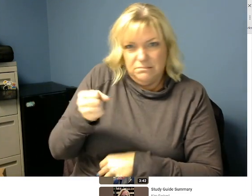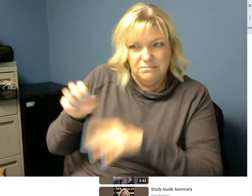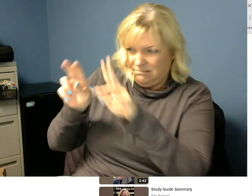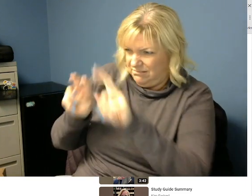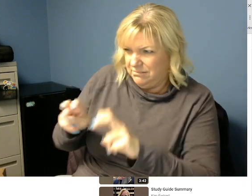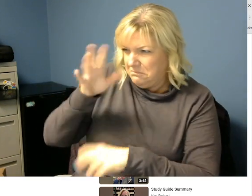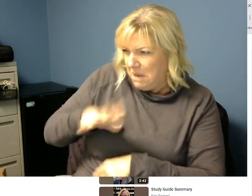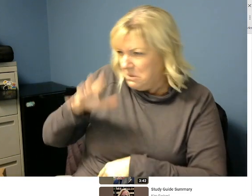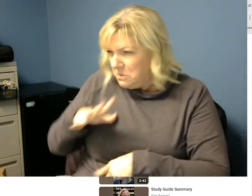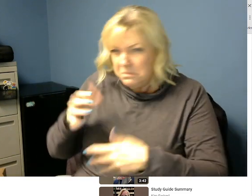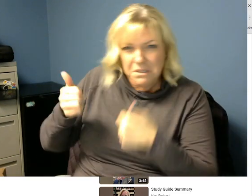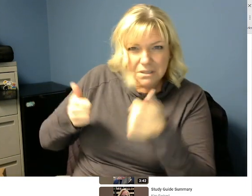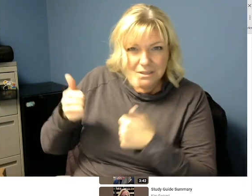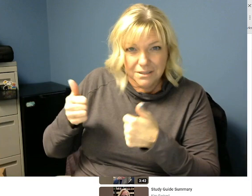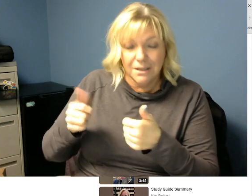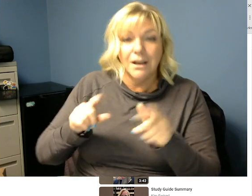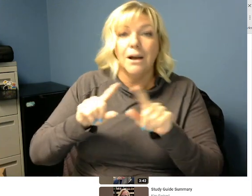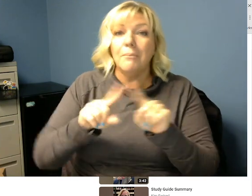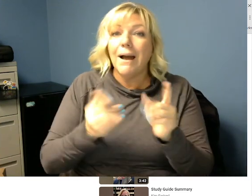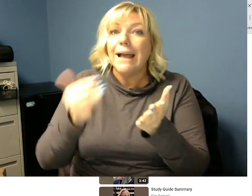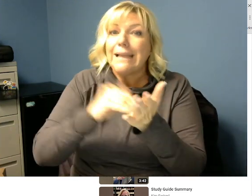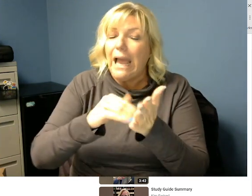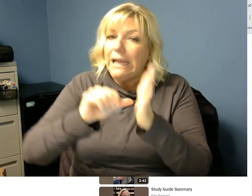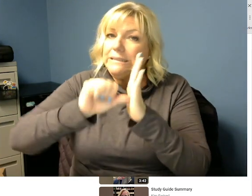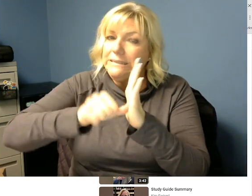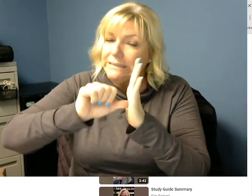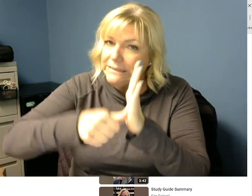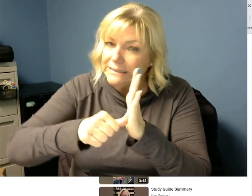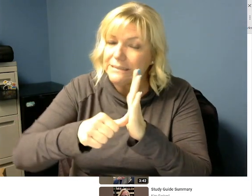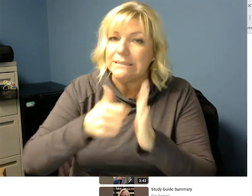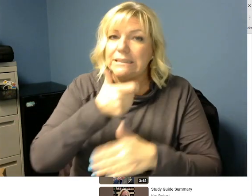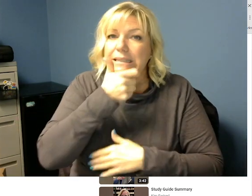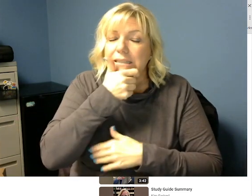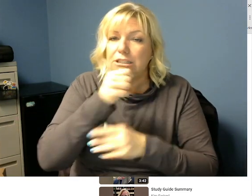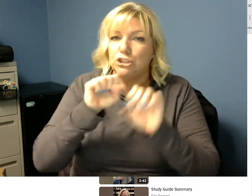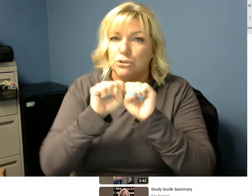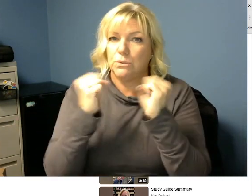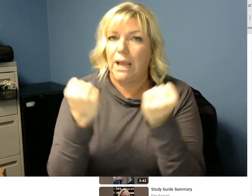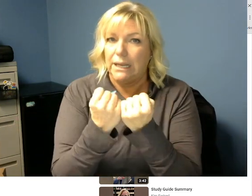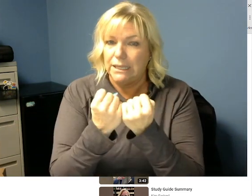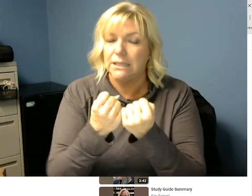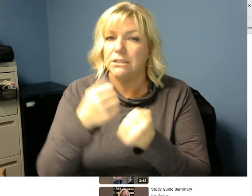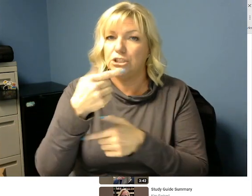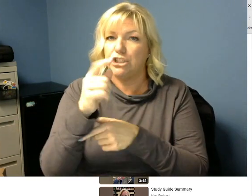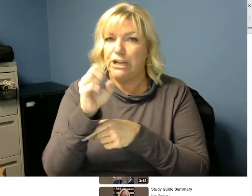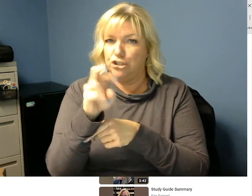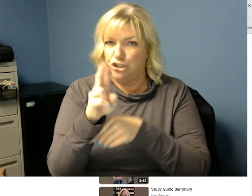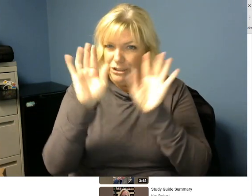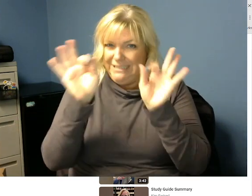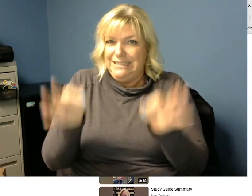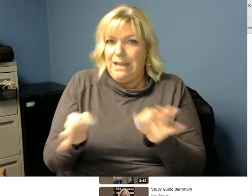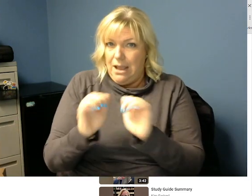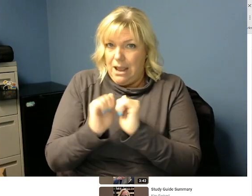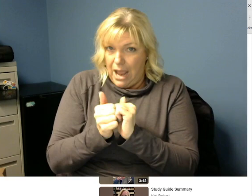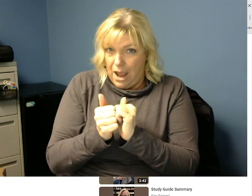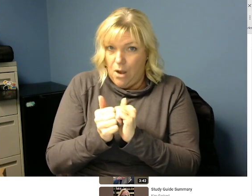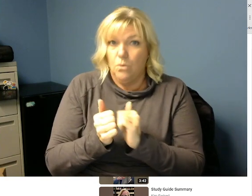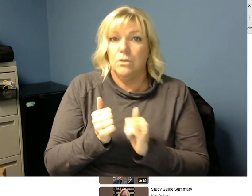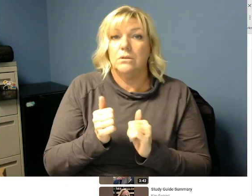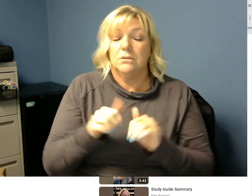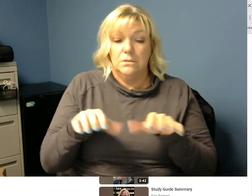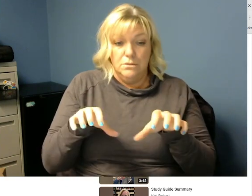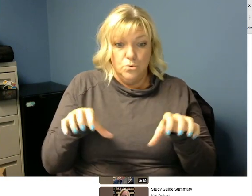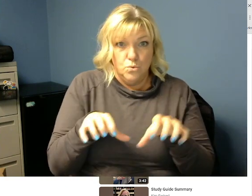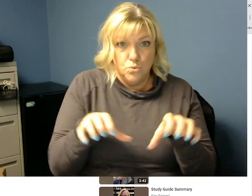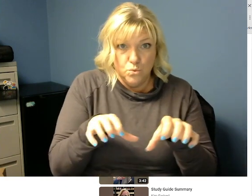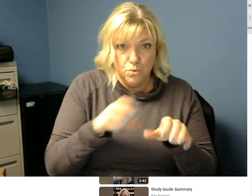needlework. So again, in English colonial society, it's very static. Gender is decided or determined by what you do, by